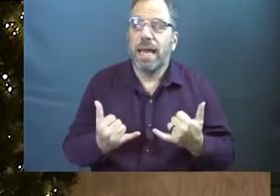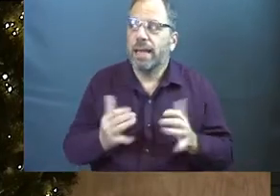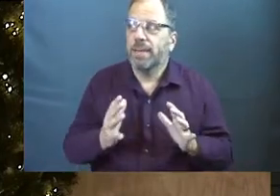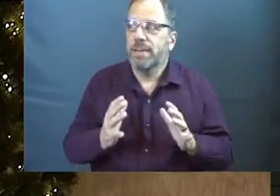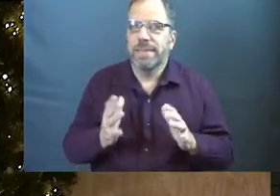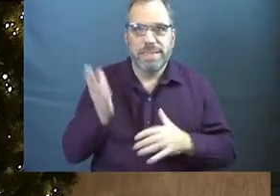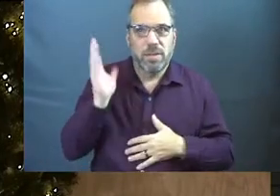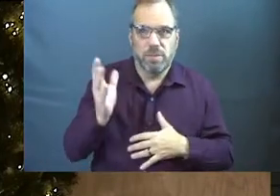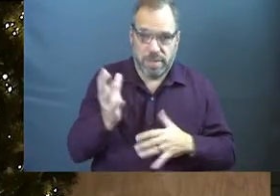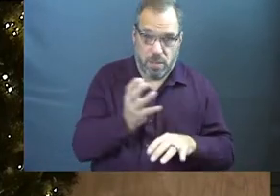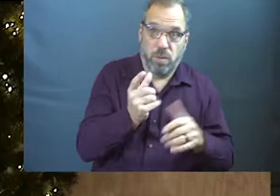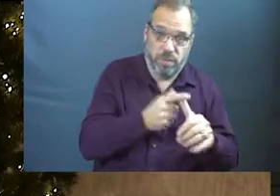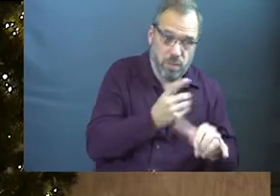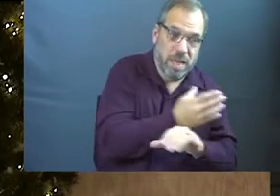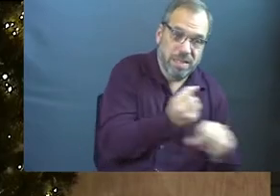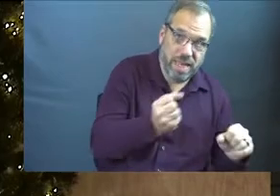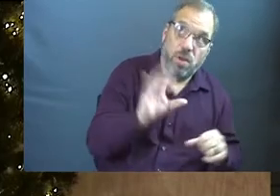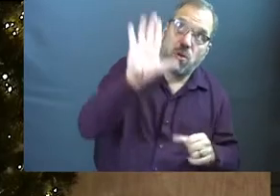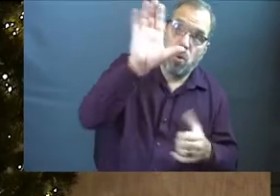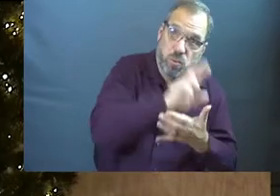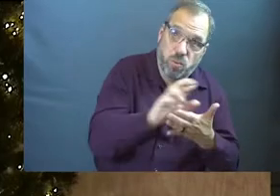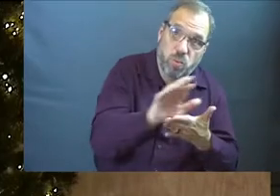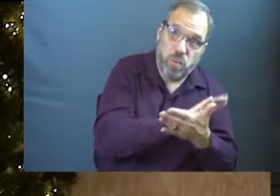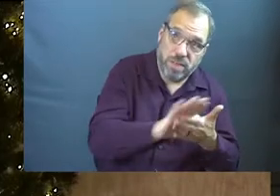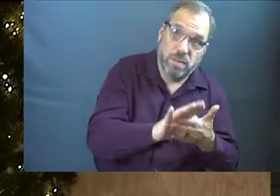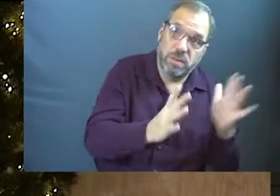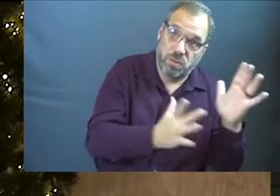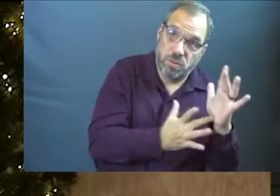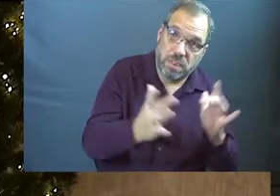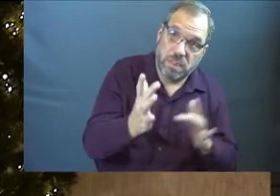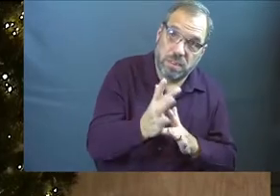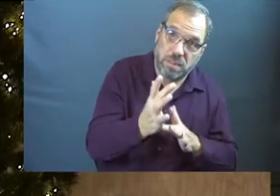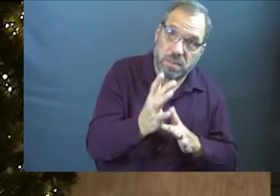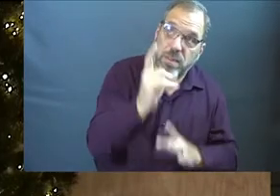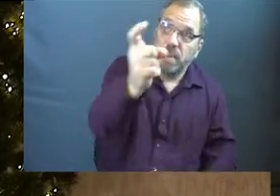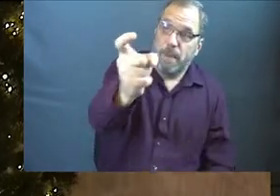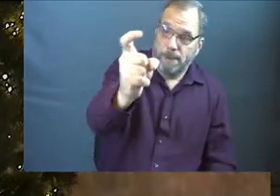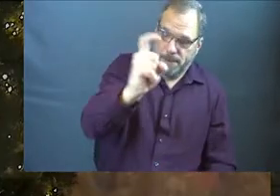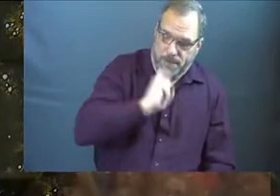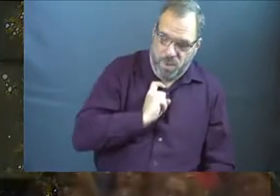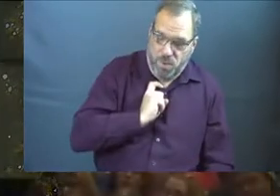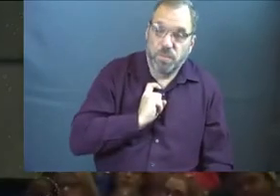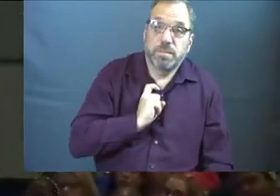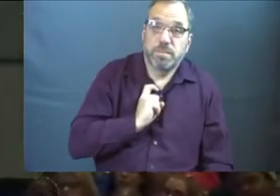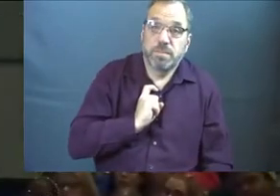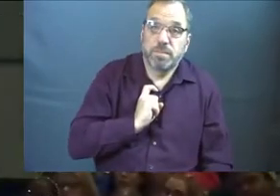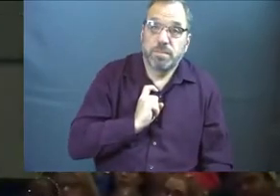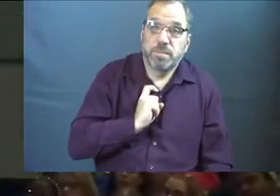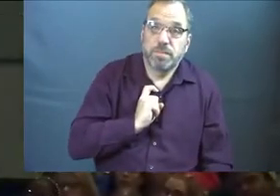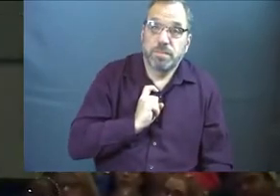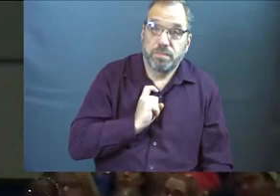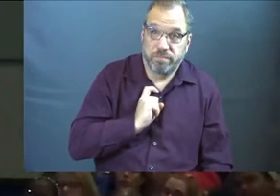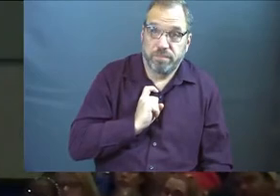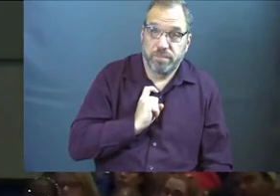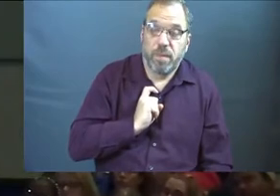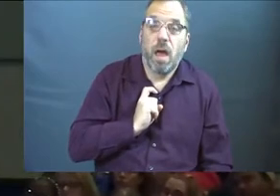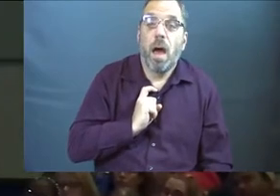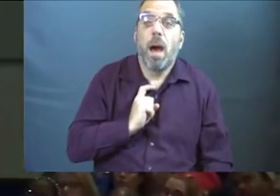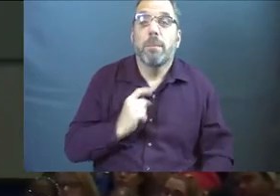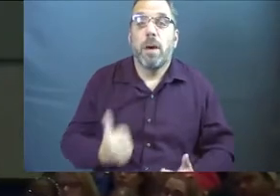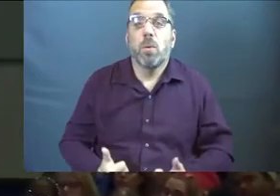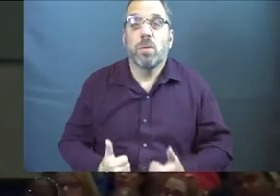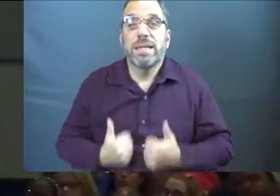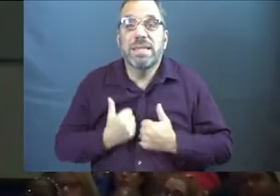that not only were we saved by the righteous resume of Jesus given to us, imparted to us, but we